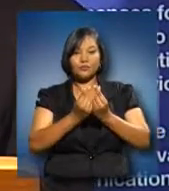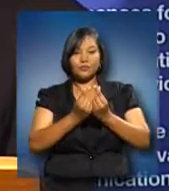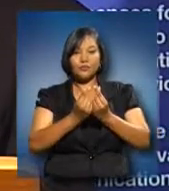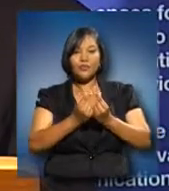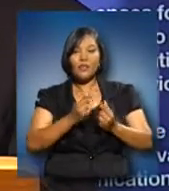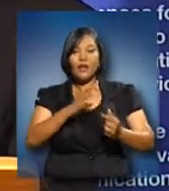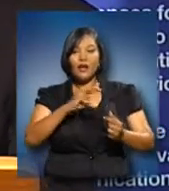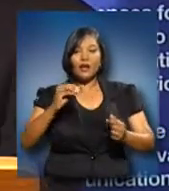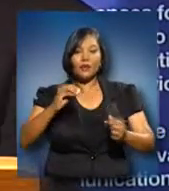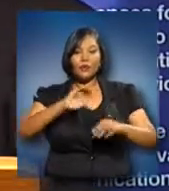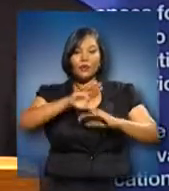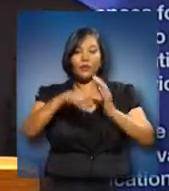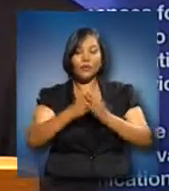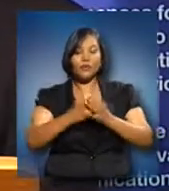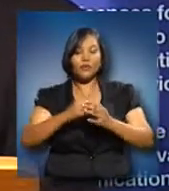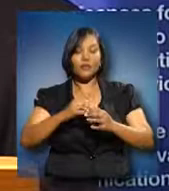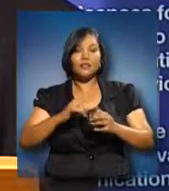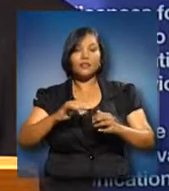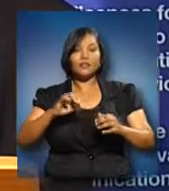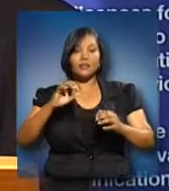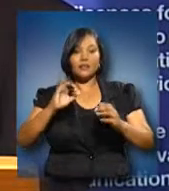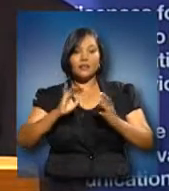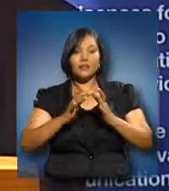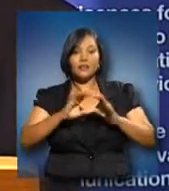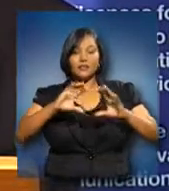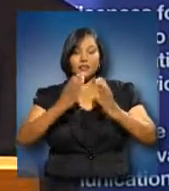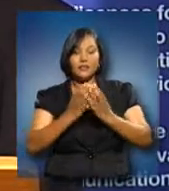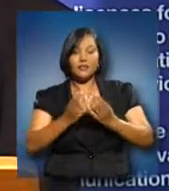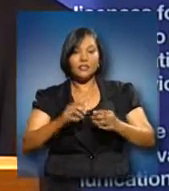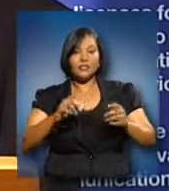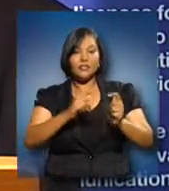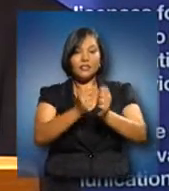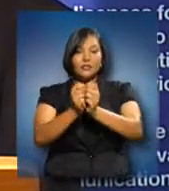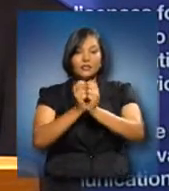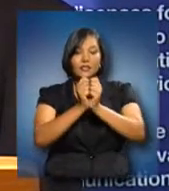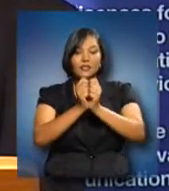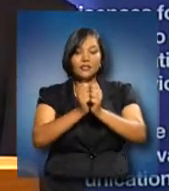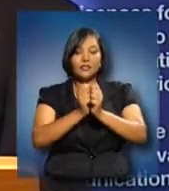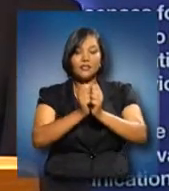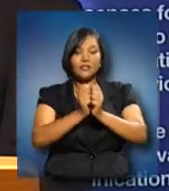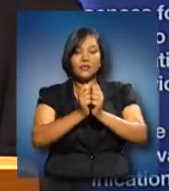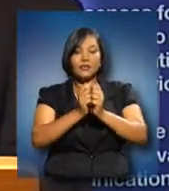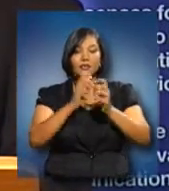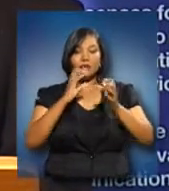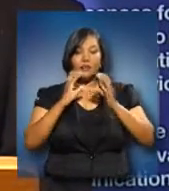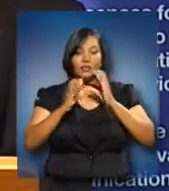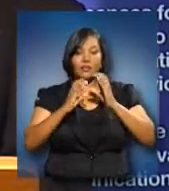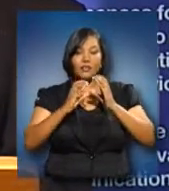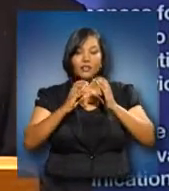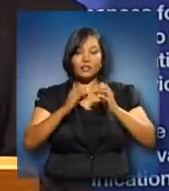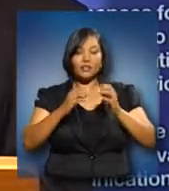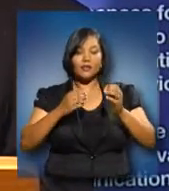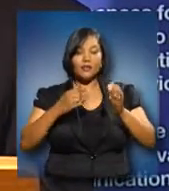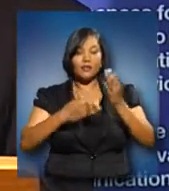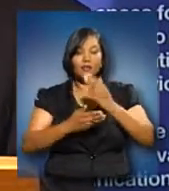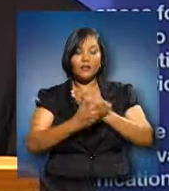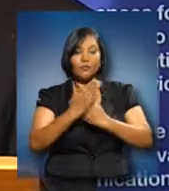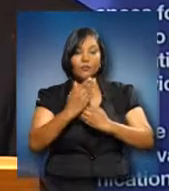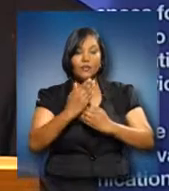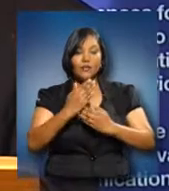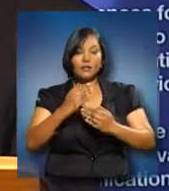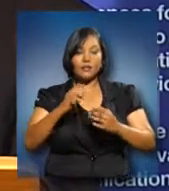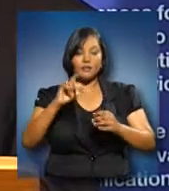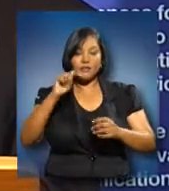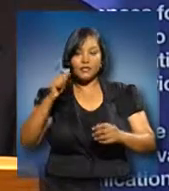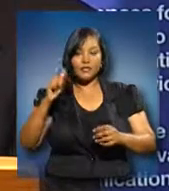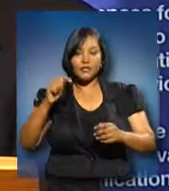the ISPs in a company formed by the ISPs through a facilitative role by the authority, and it's very